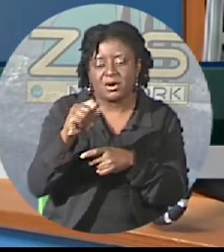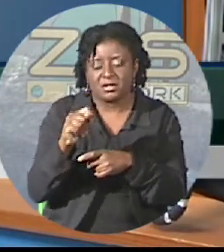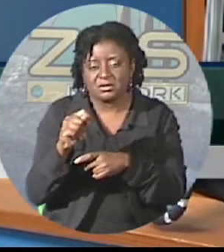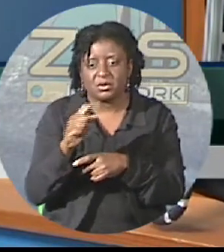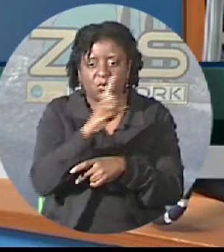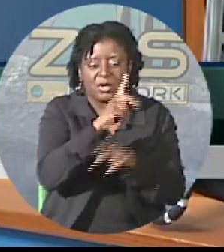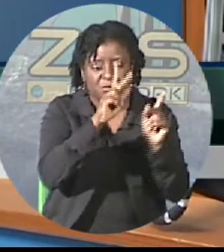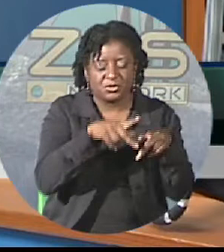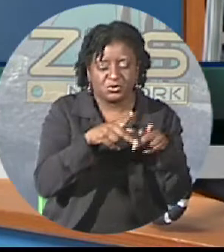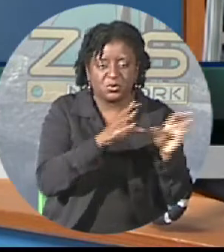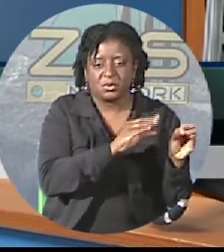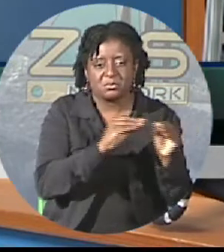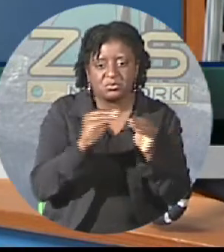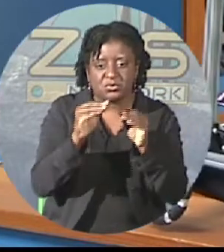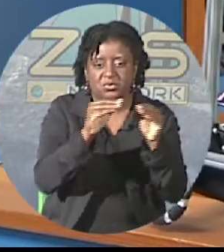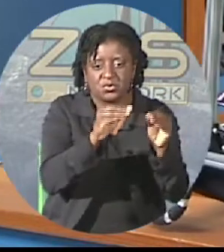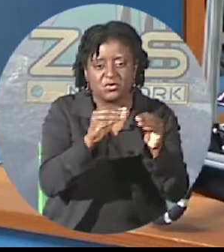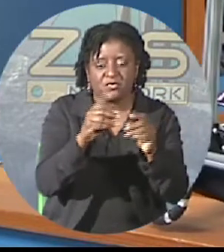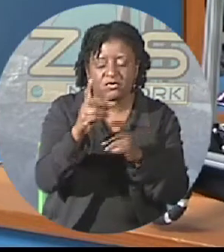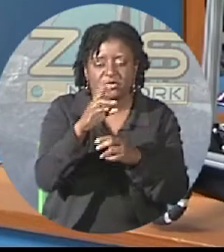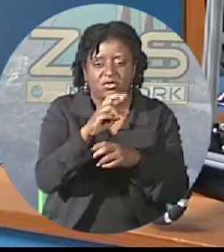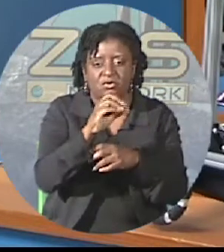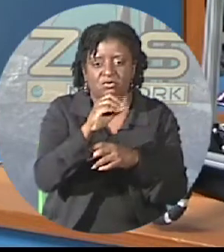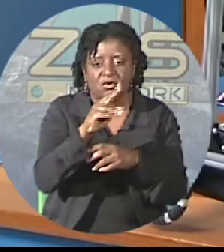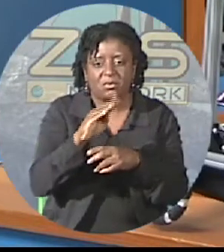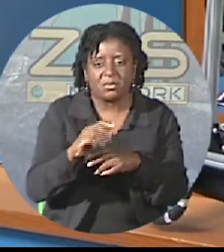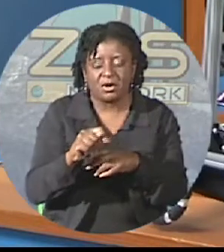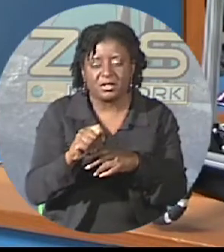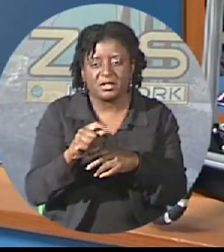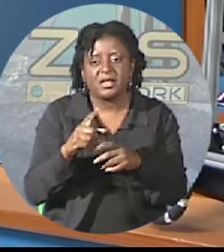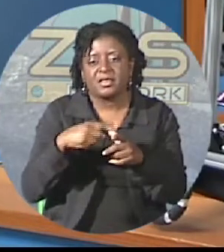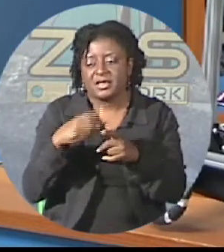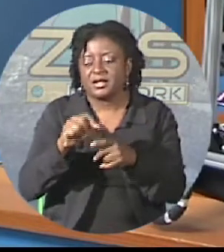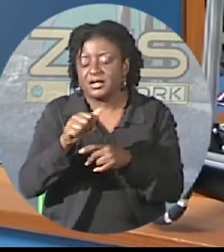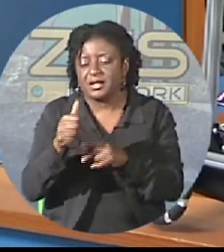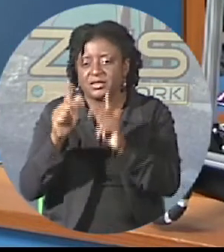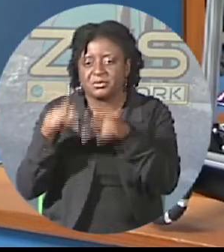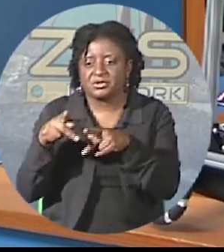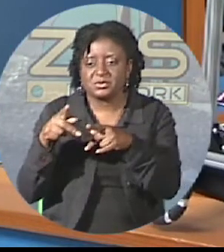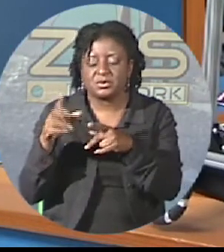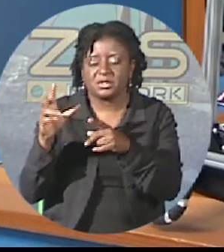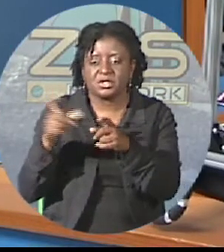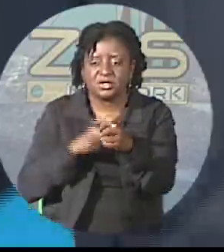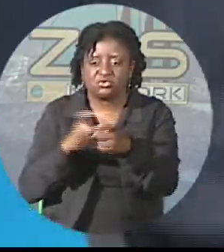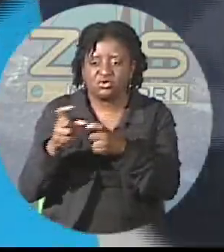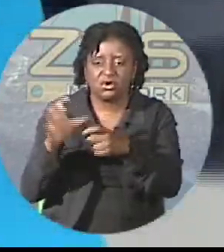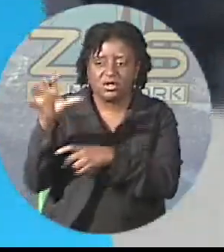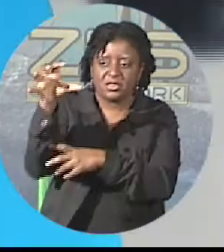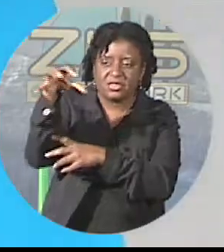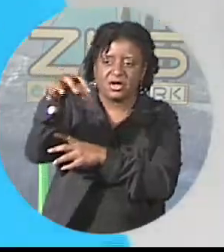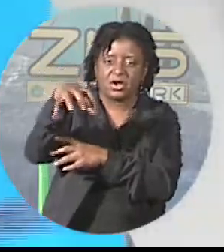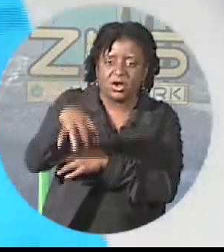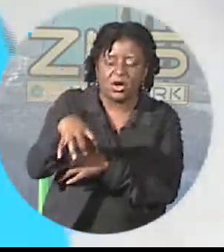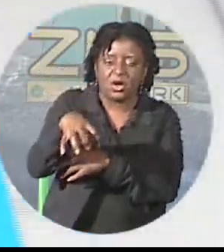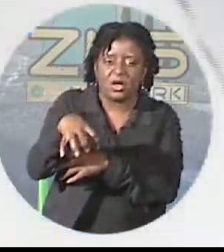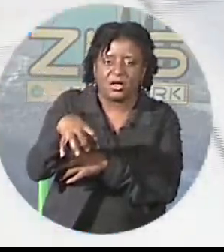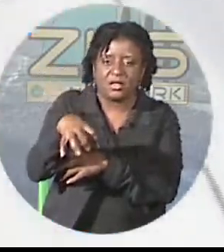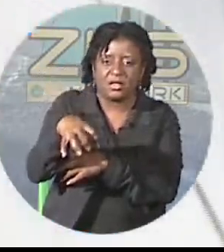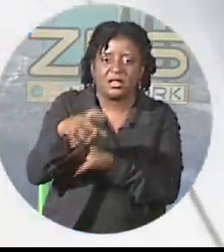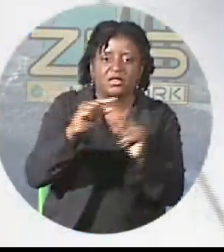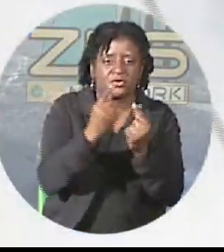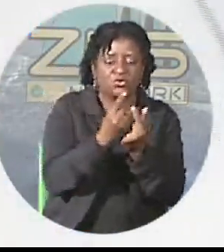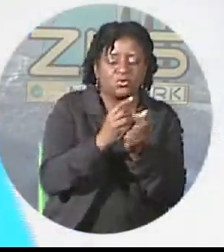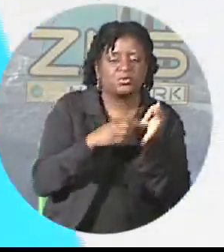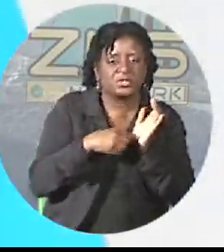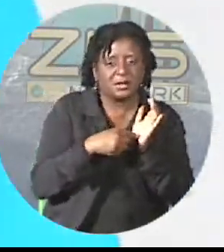game, and then we'd actually have a next person that would control the claw and actually pick up the water particles as we move through the field. The group demonstrated the robot's movements,